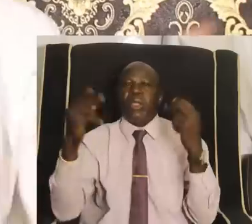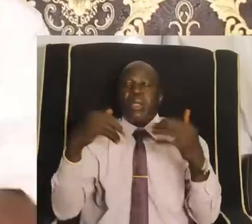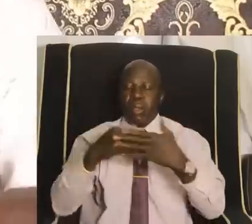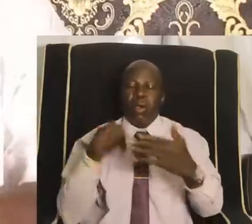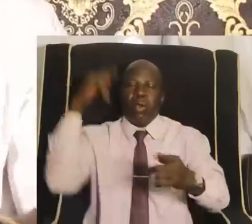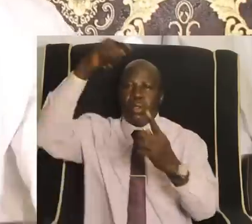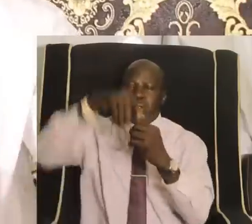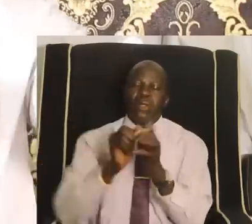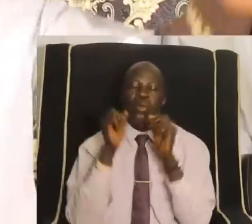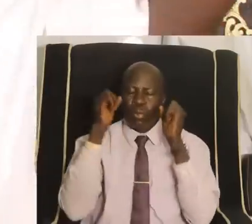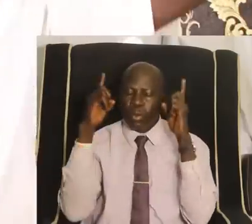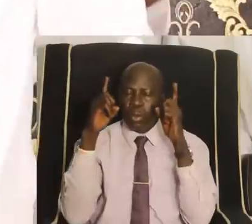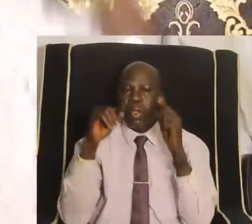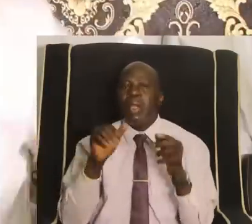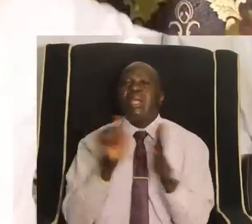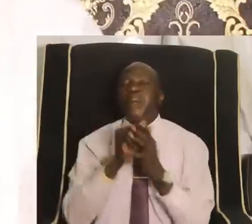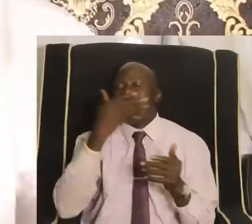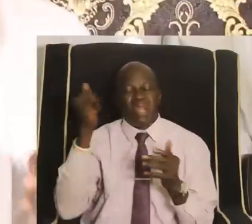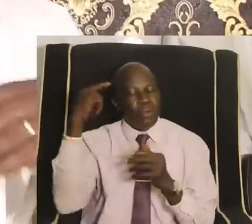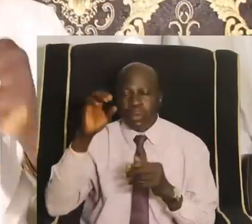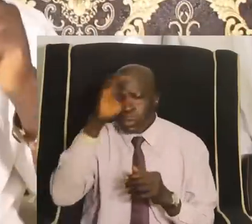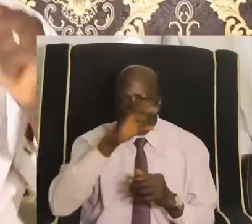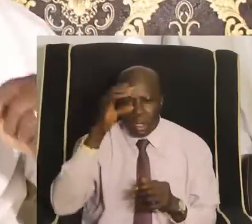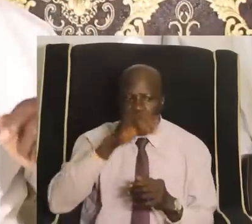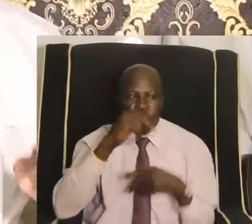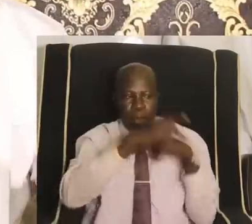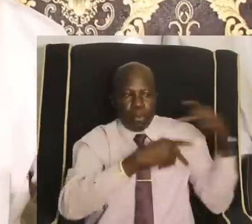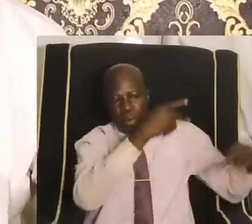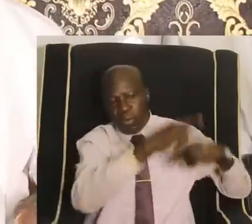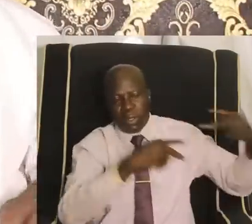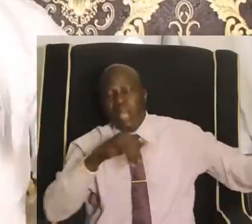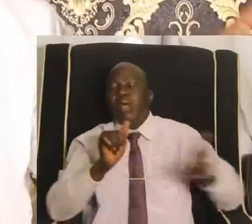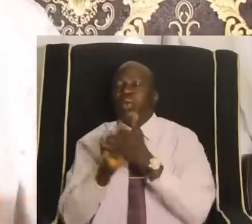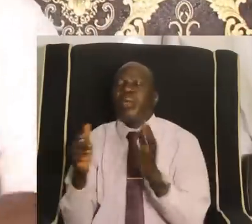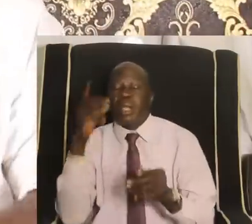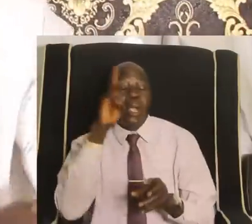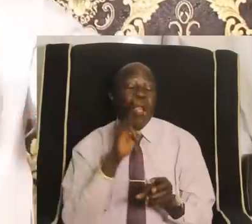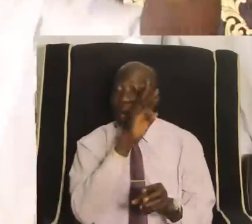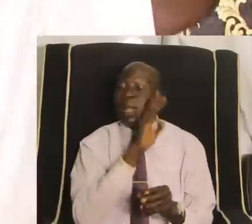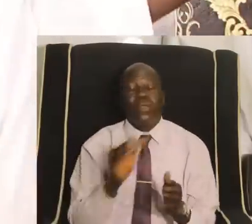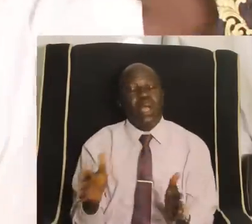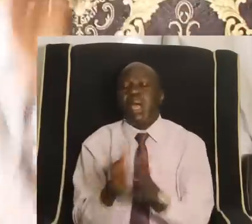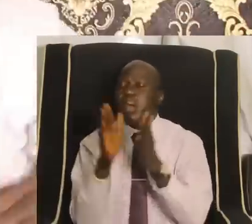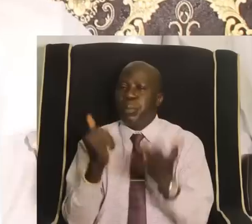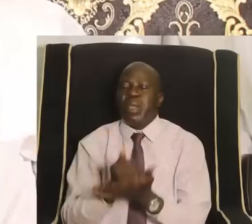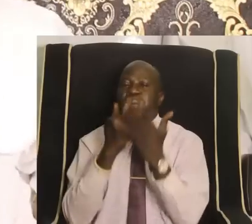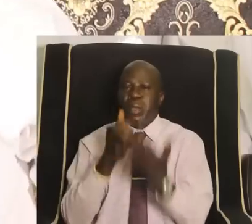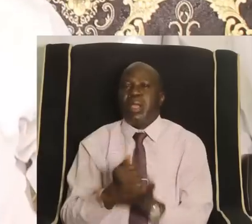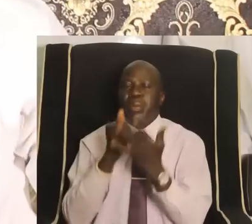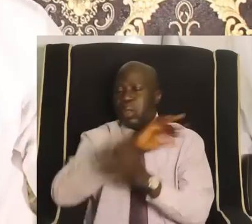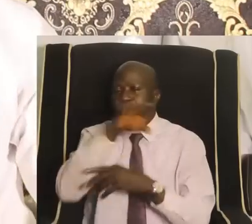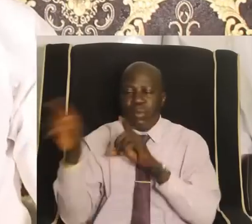you in the name of Jesus. Oh, that glory will manifest. Money Ogoya for what?